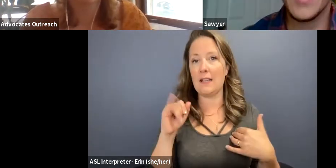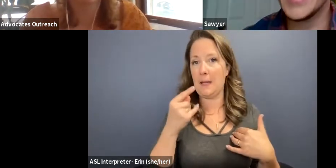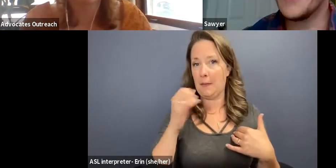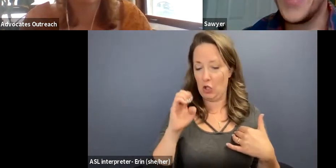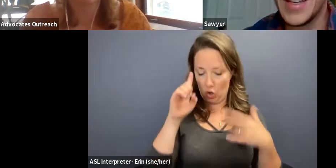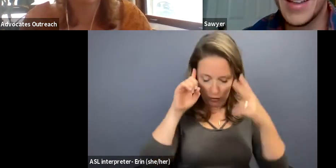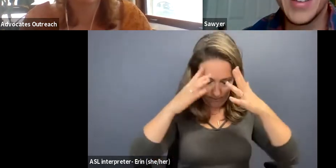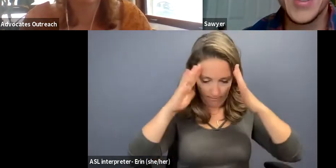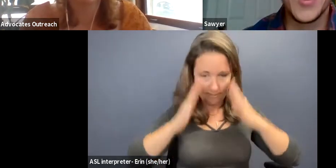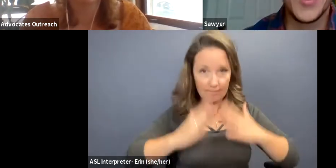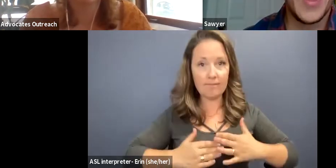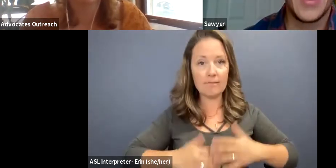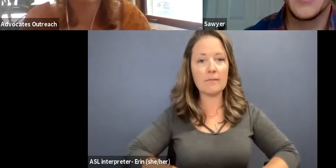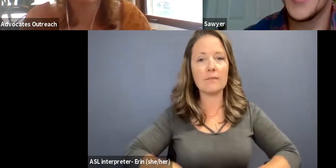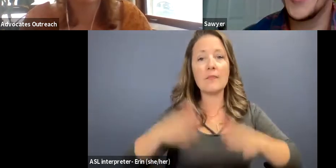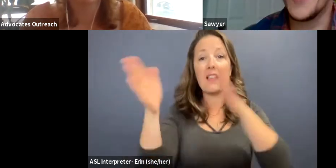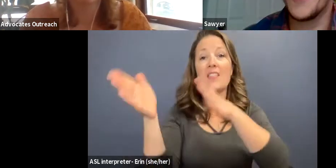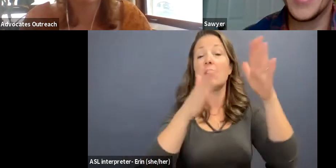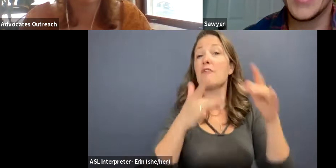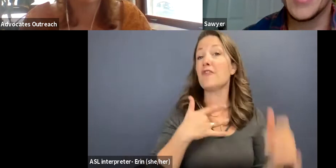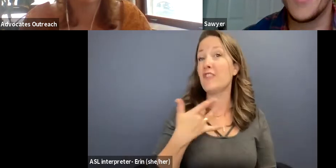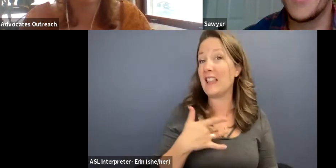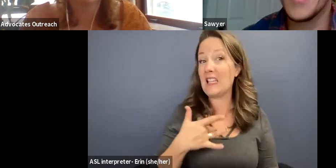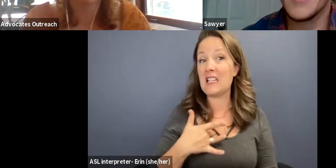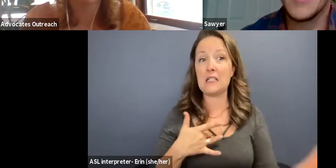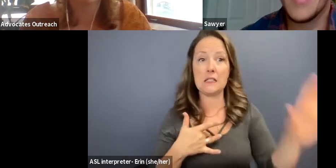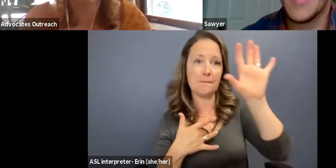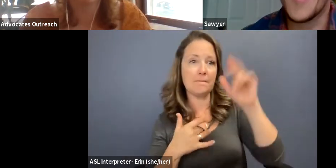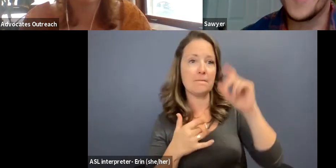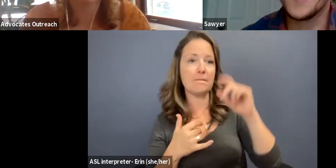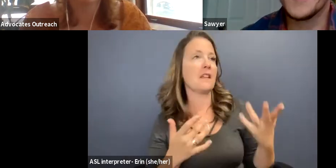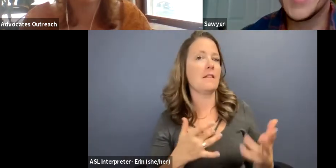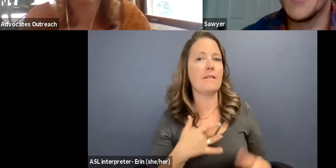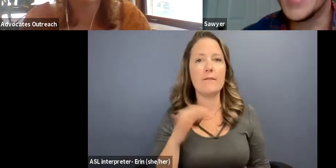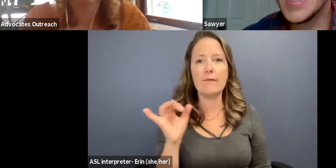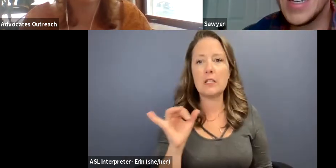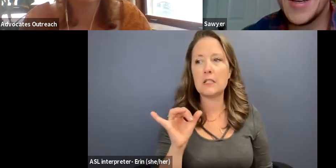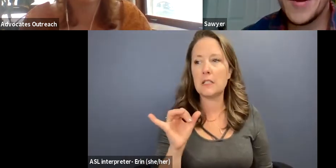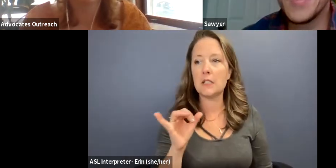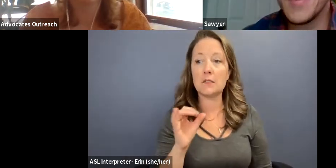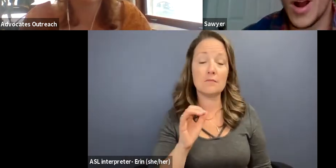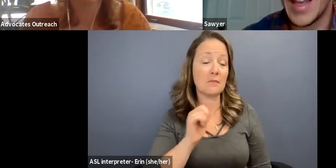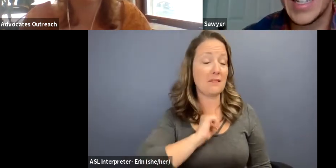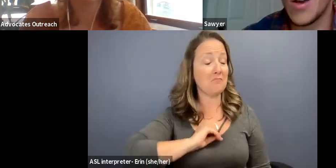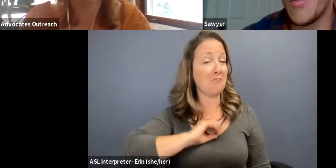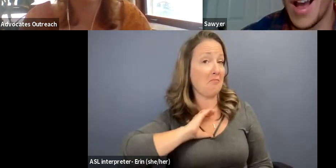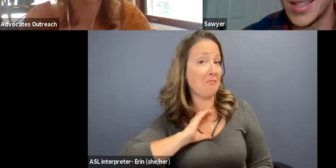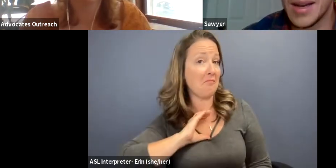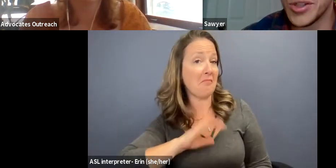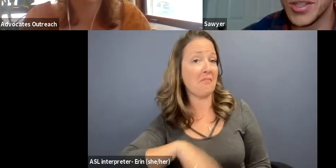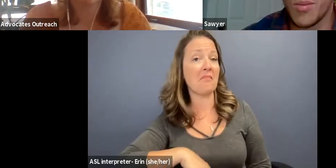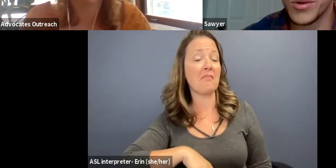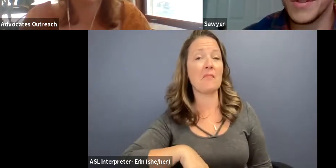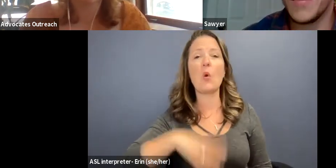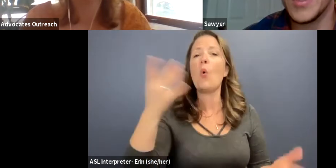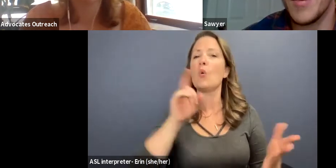Yeah, curiosity about private parts and bodies in general. Yeah, absolutely. Yeah,